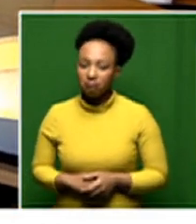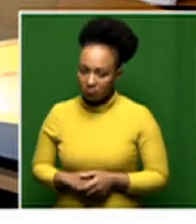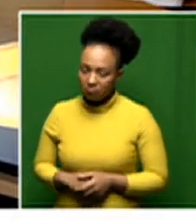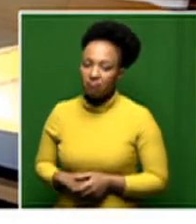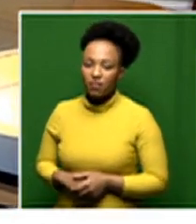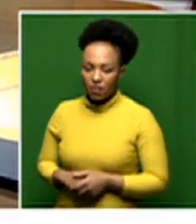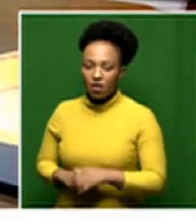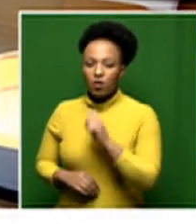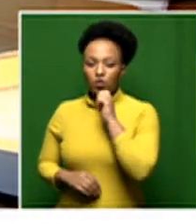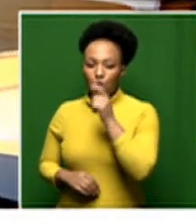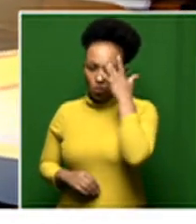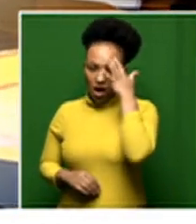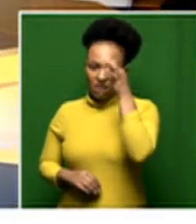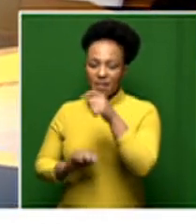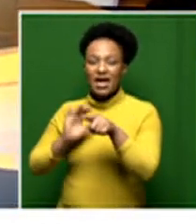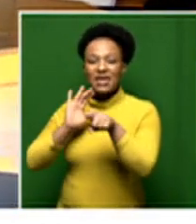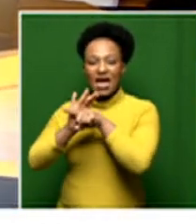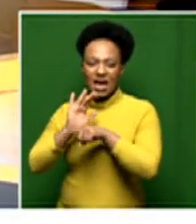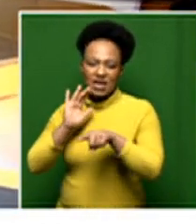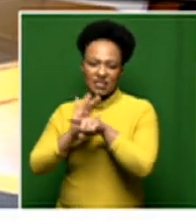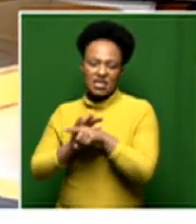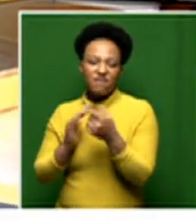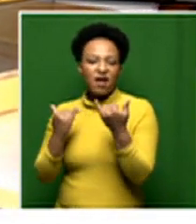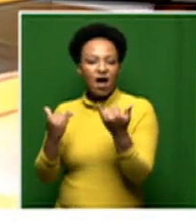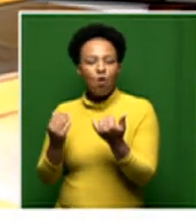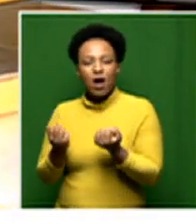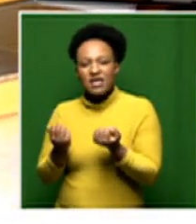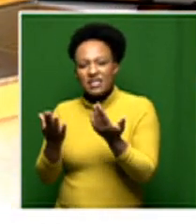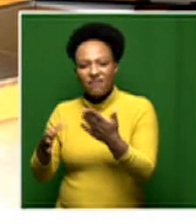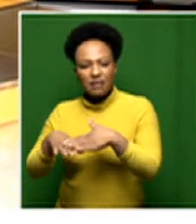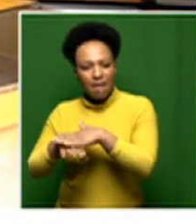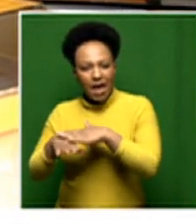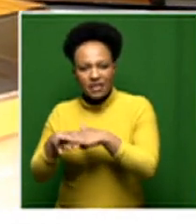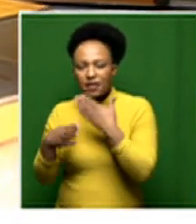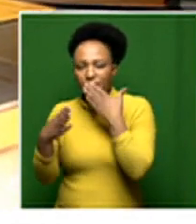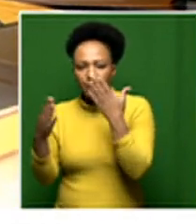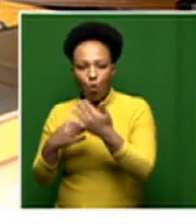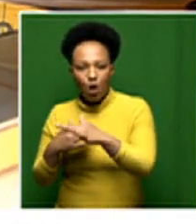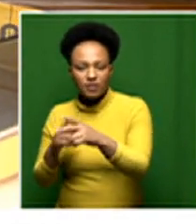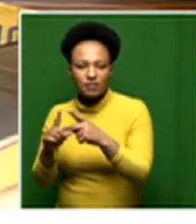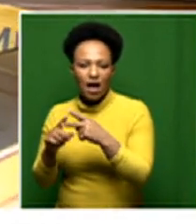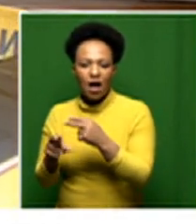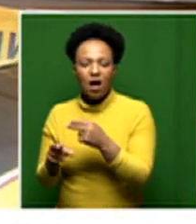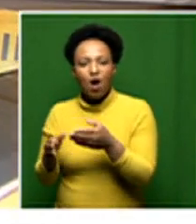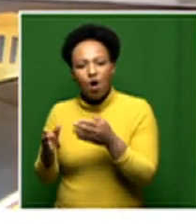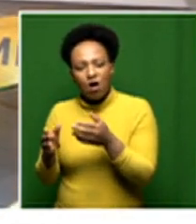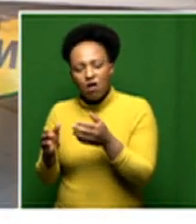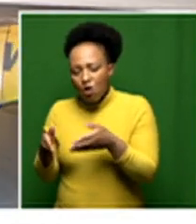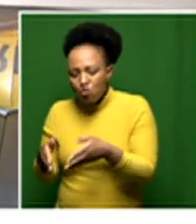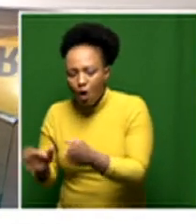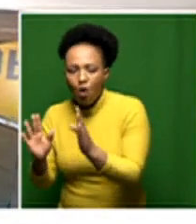government's ability to deliver basic services like water, roads, electricity, housing and sanitation. So are